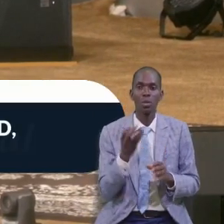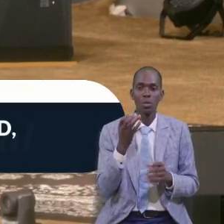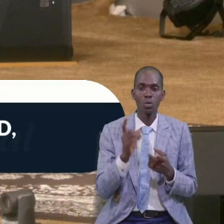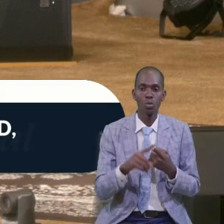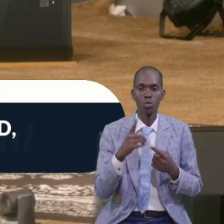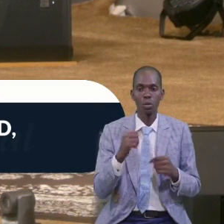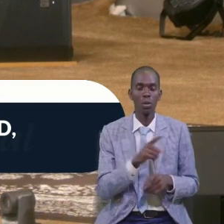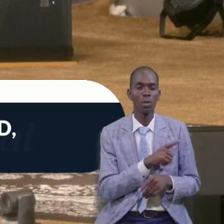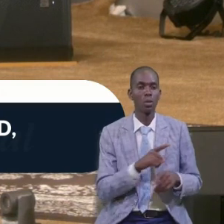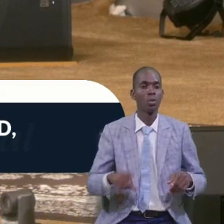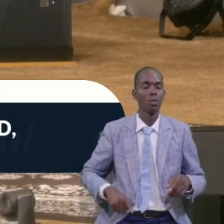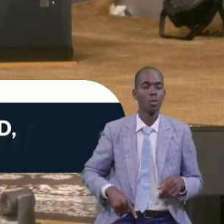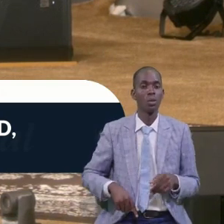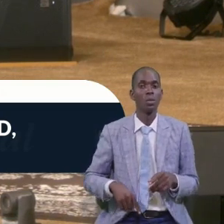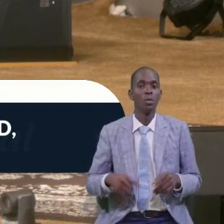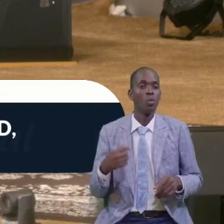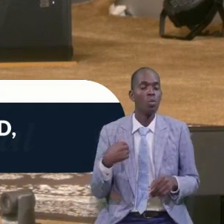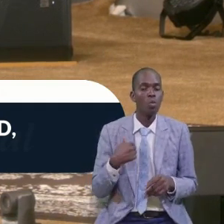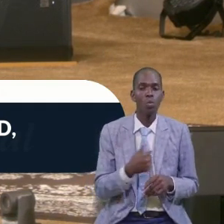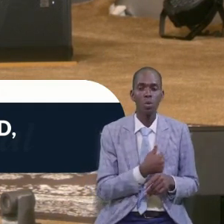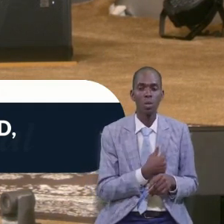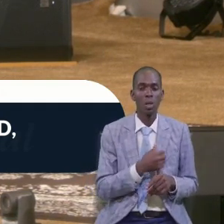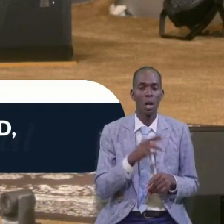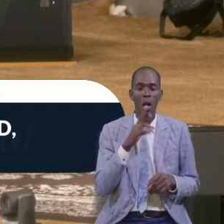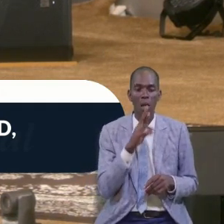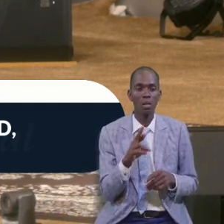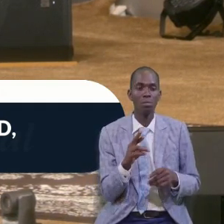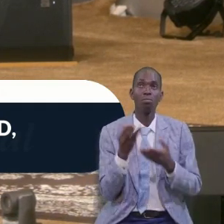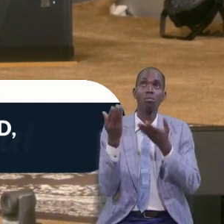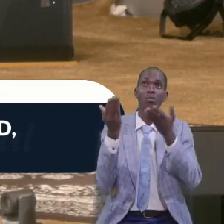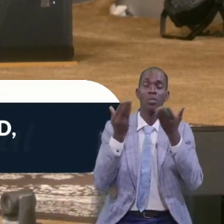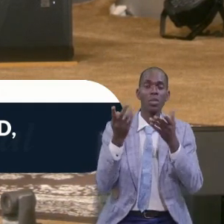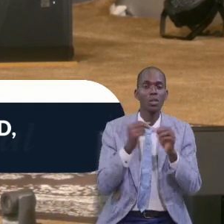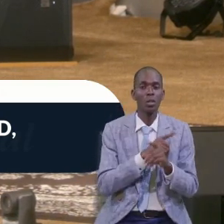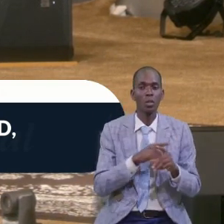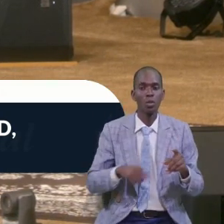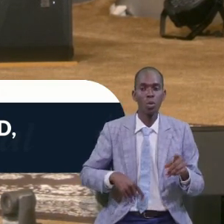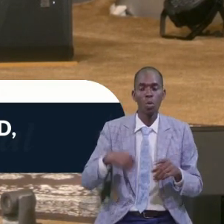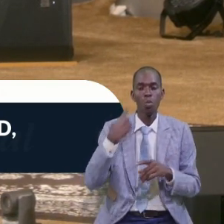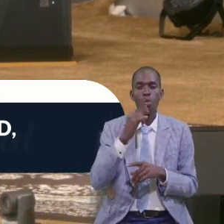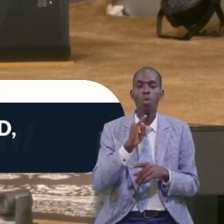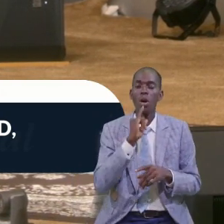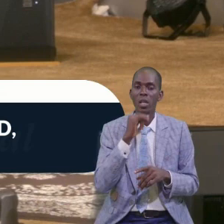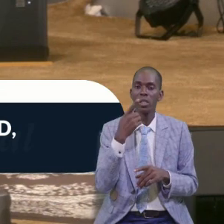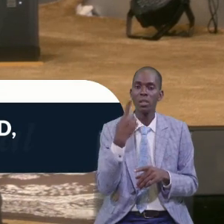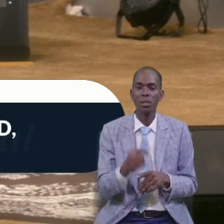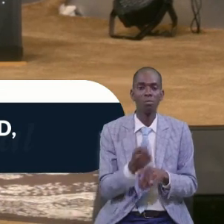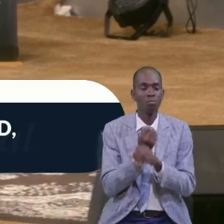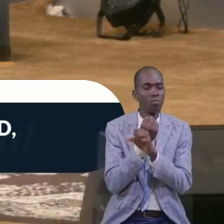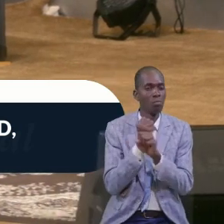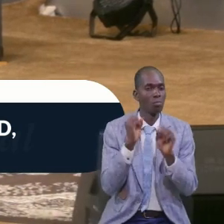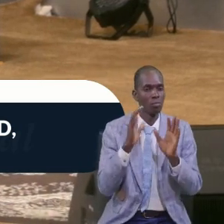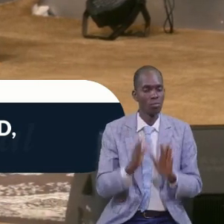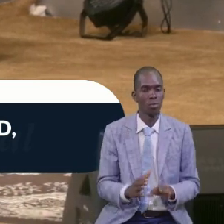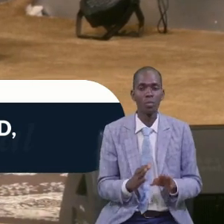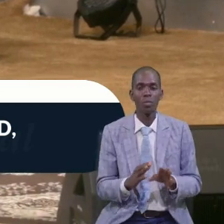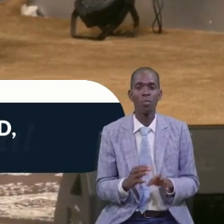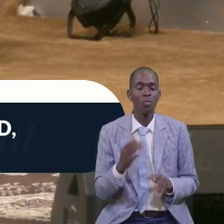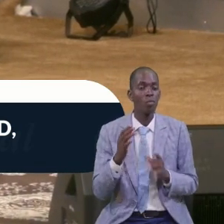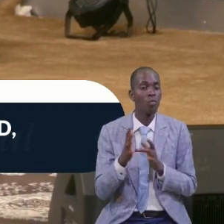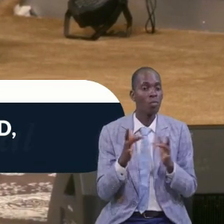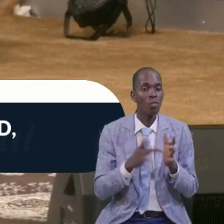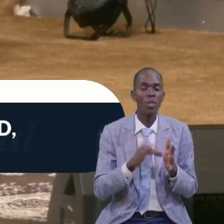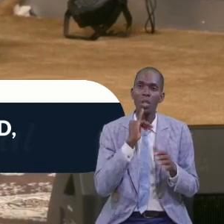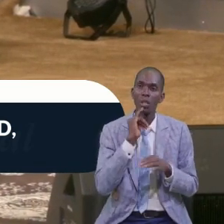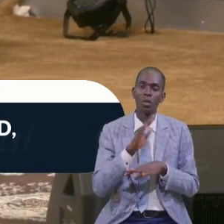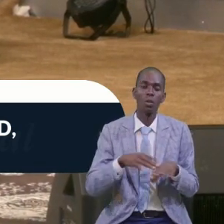With servitude. And it is to the Lord the just. Jesus is referred to as the just.